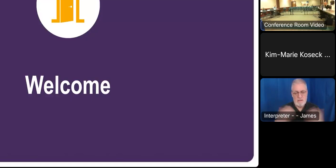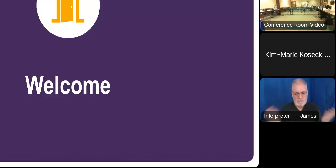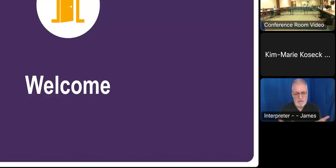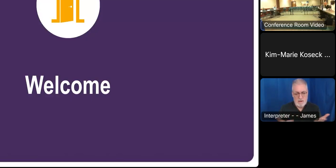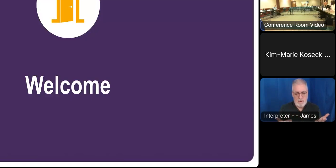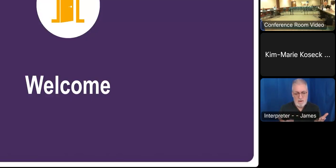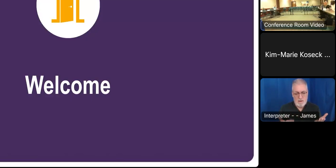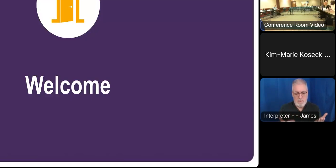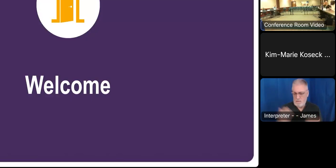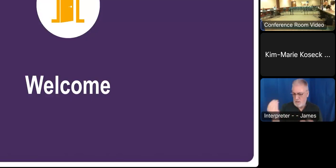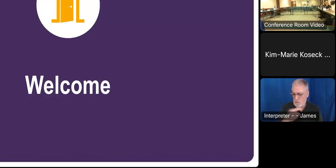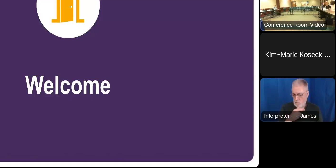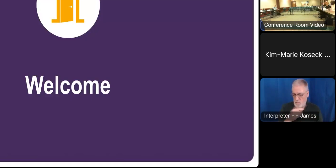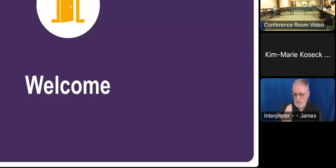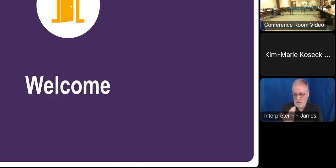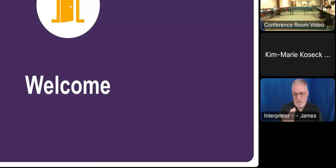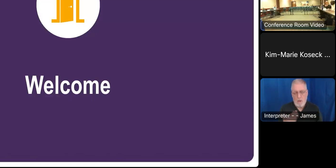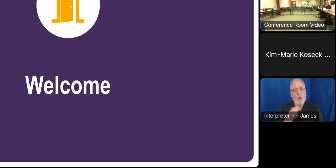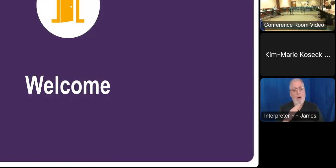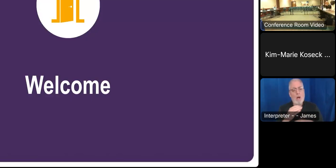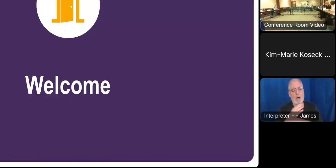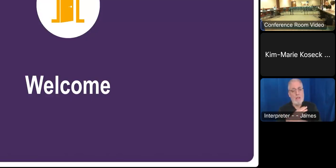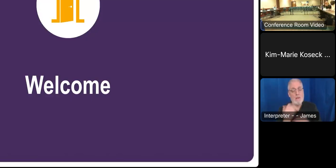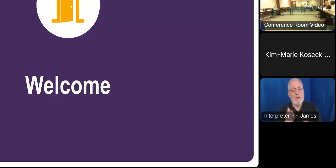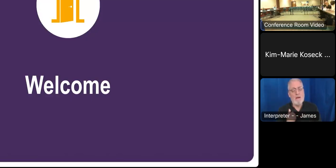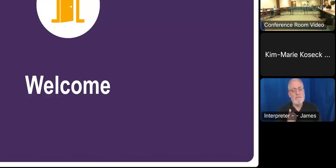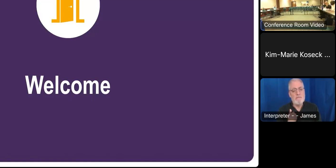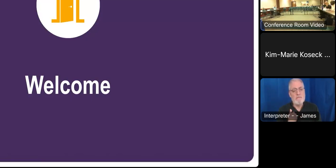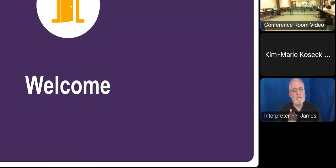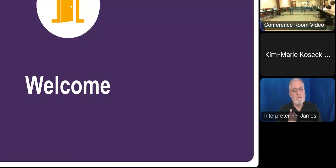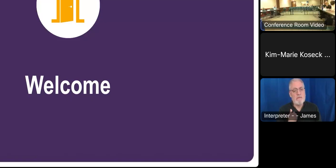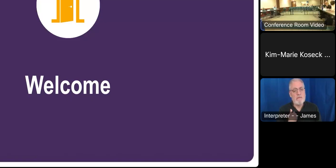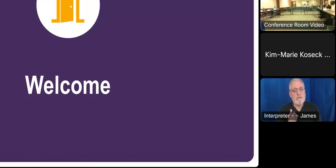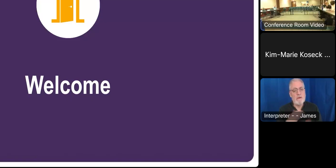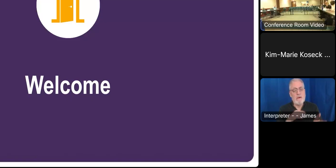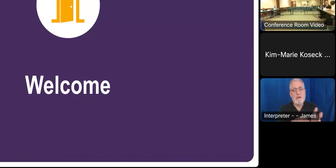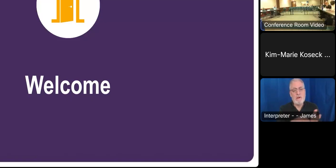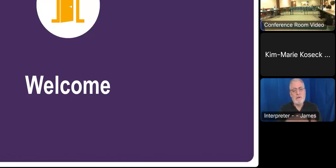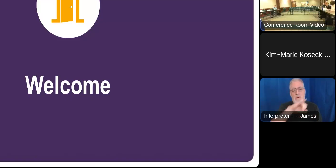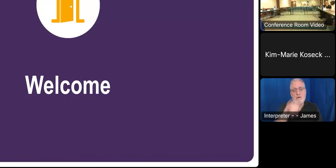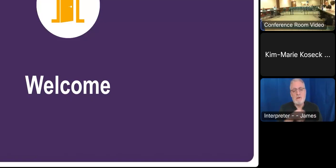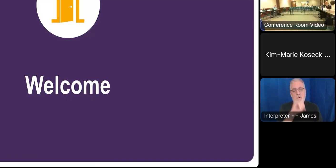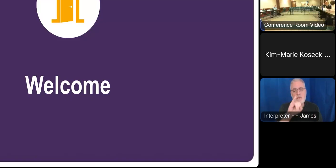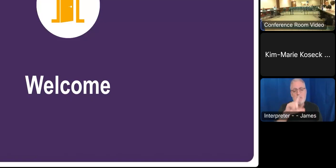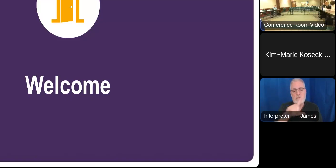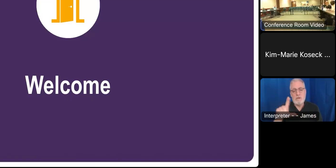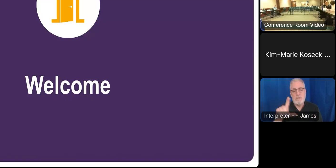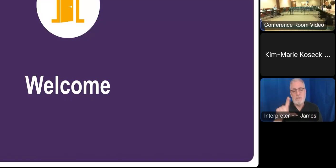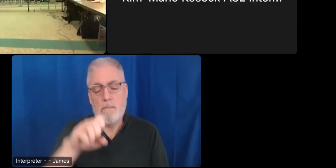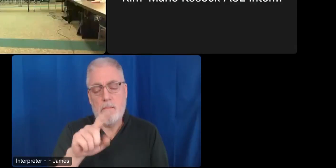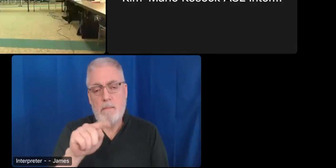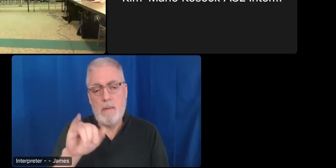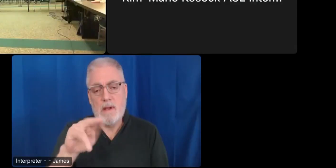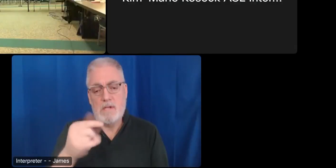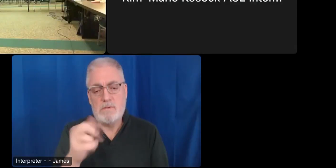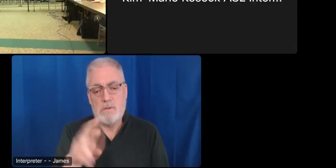on? Sure. Online we have, it looks like we have Dr. Jill Pettinger from OPWDD,